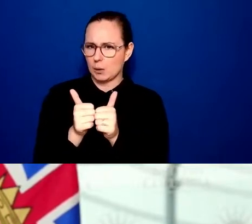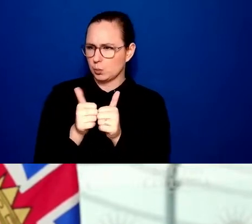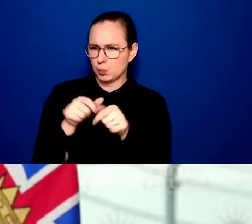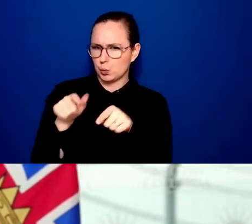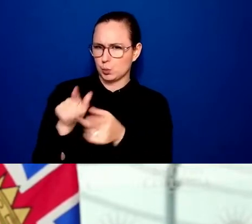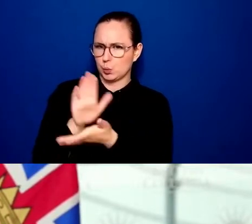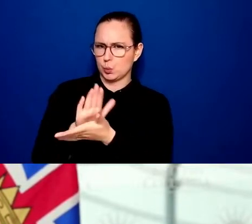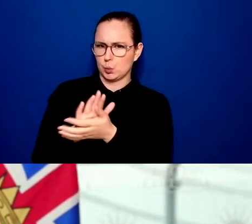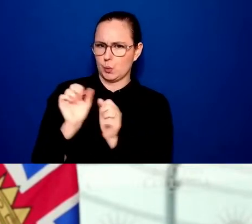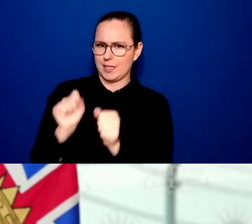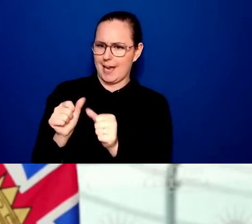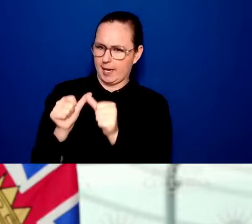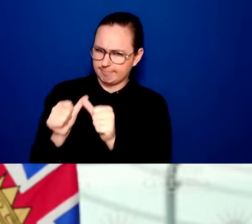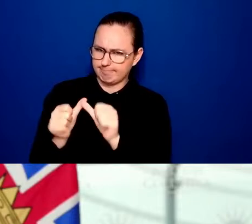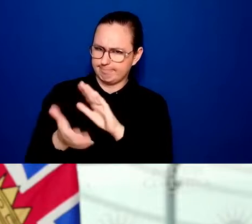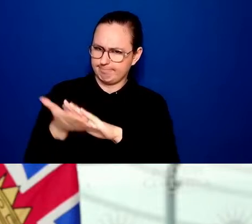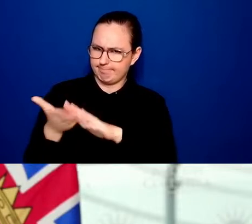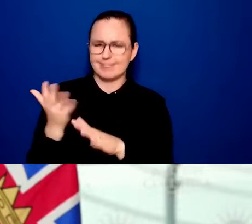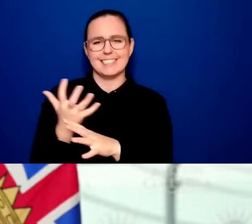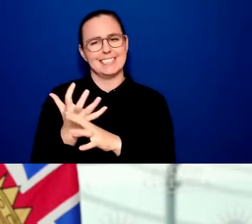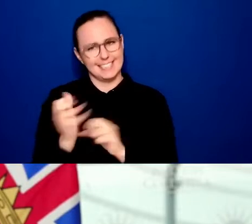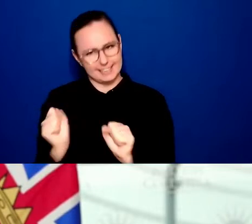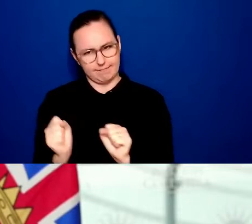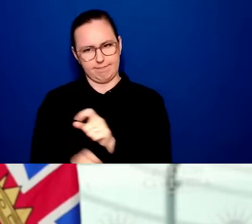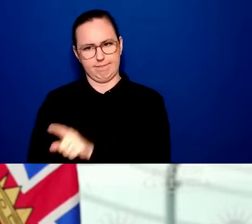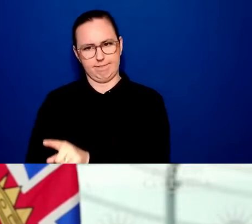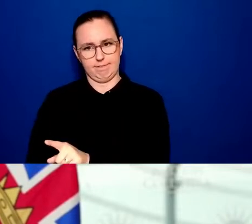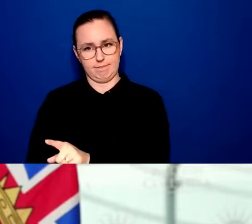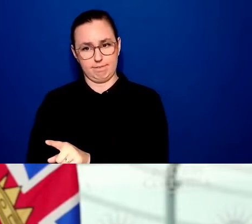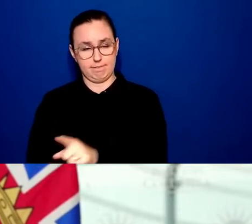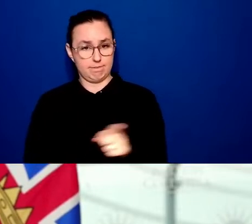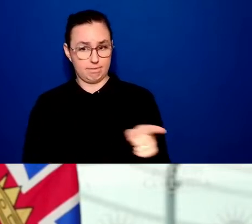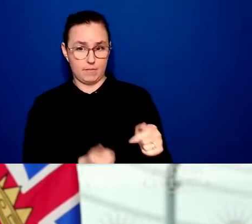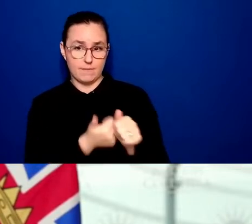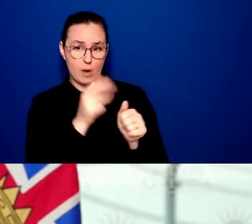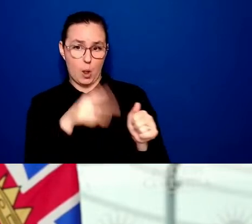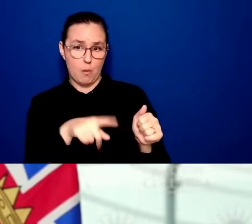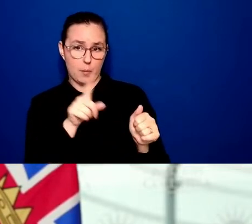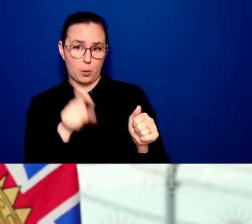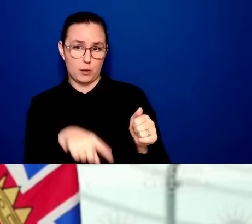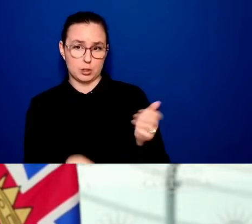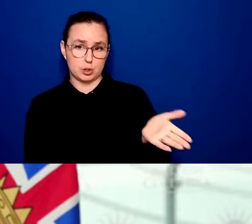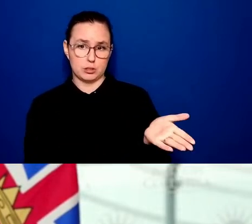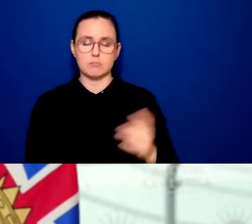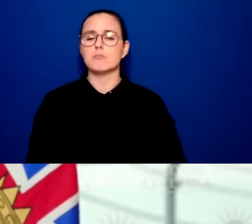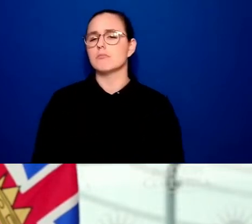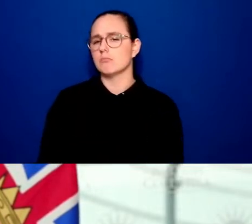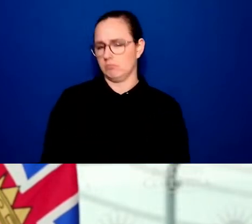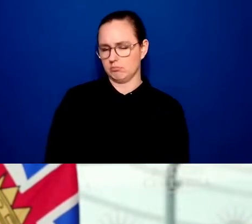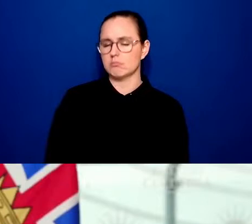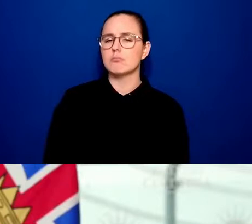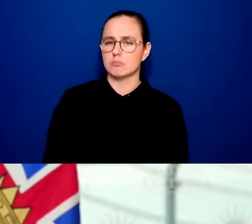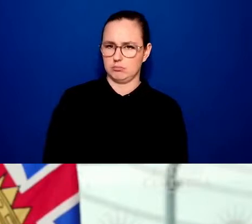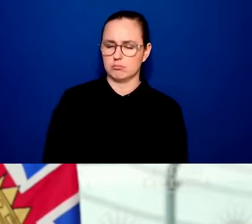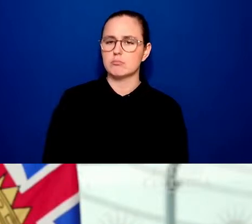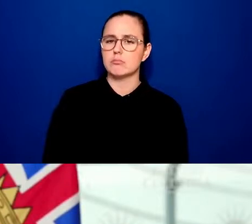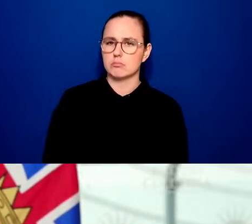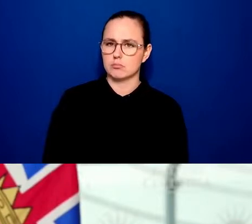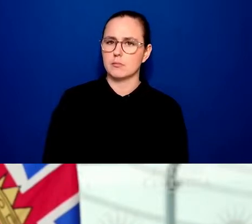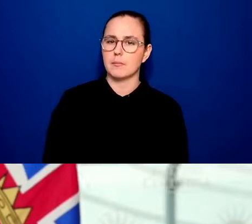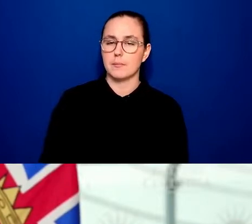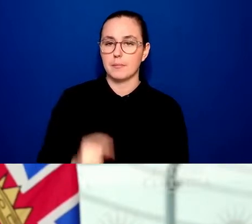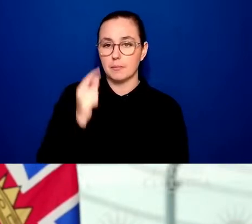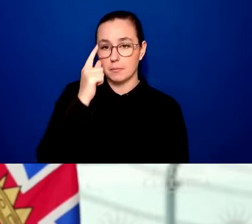operate safely. Richard, do you have a follow-up? Do we have any sense of how many of